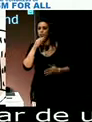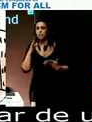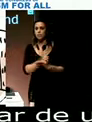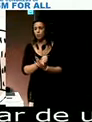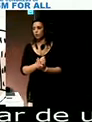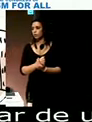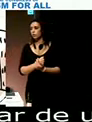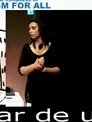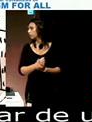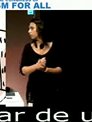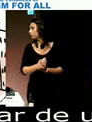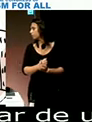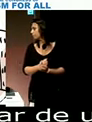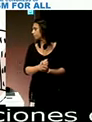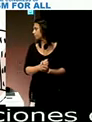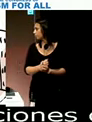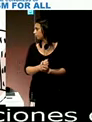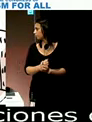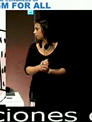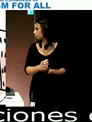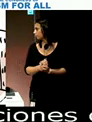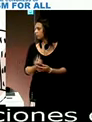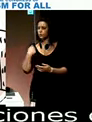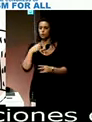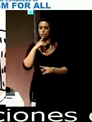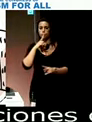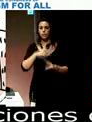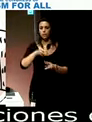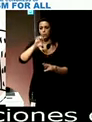Hello. Good afternoon, everybody.